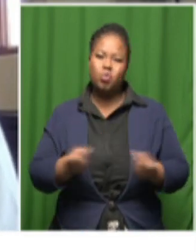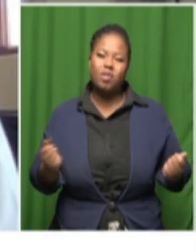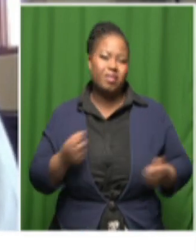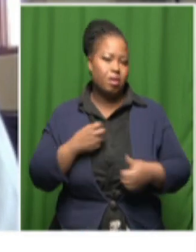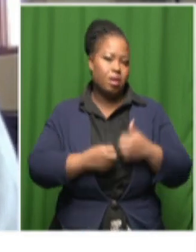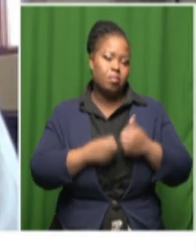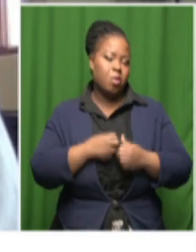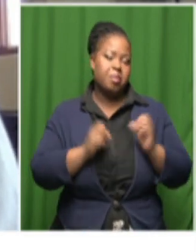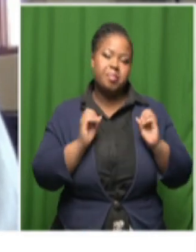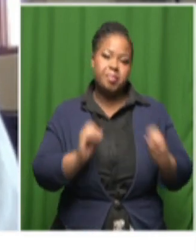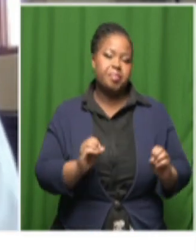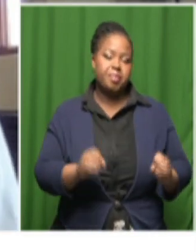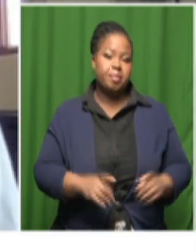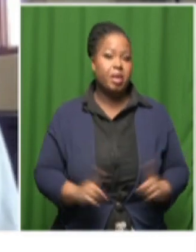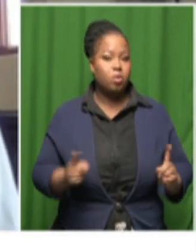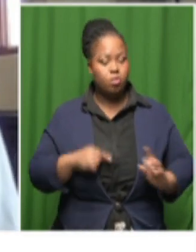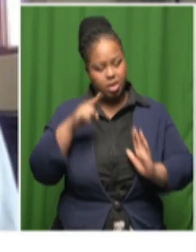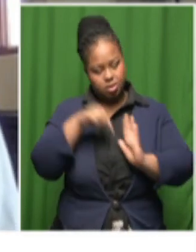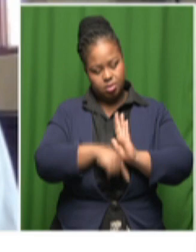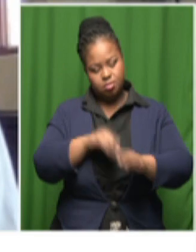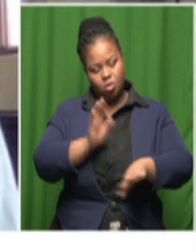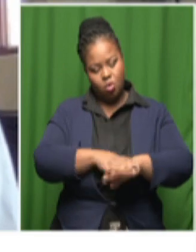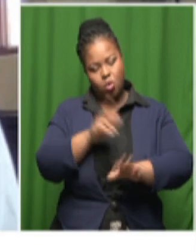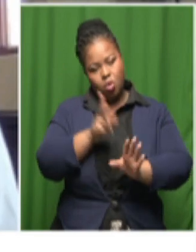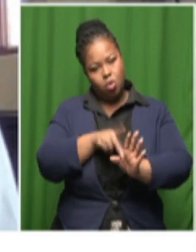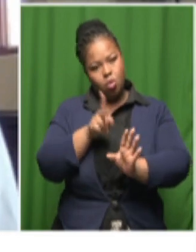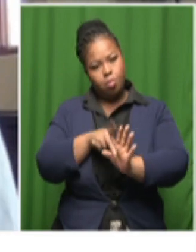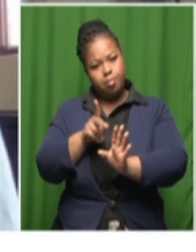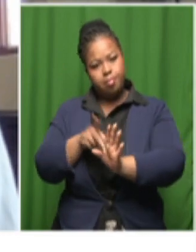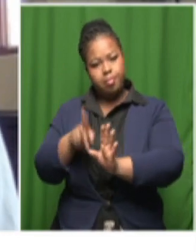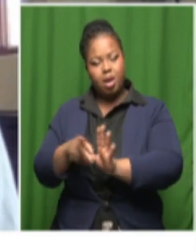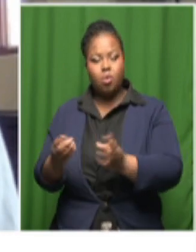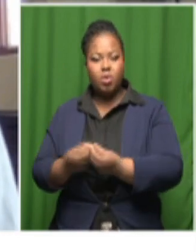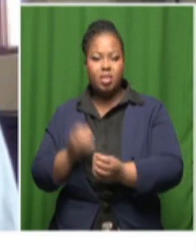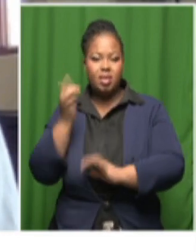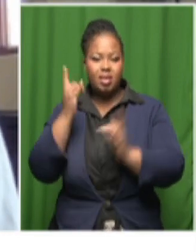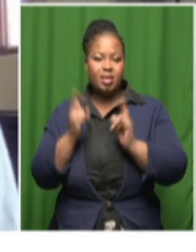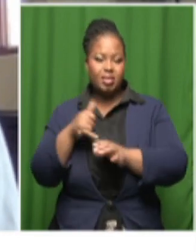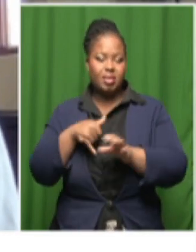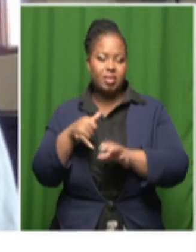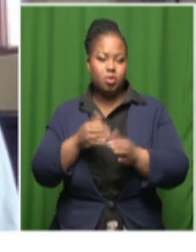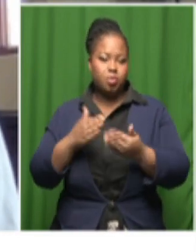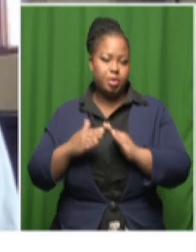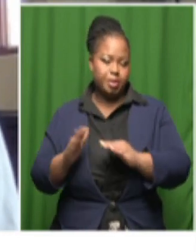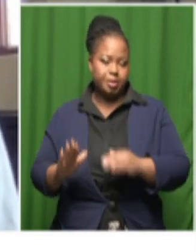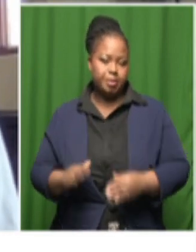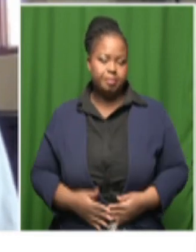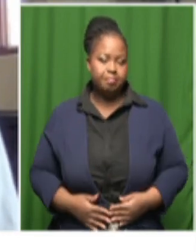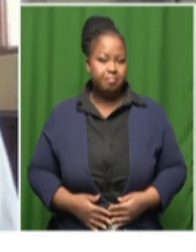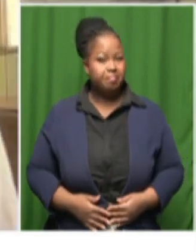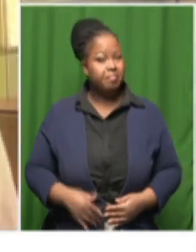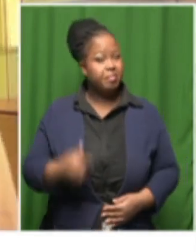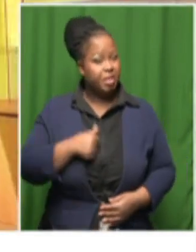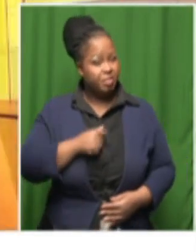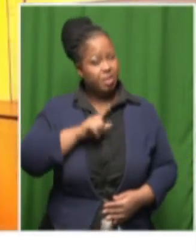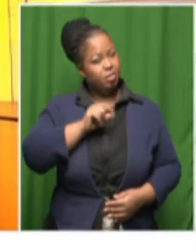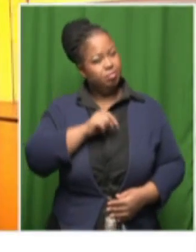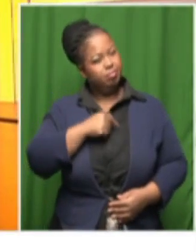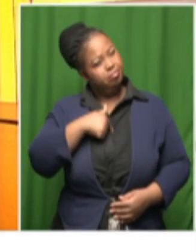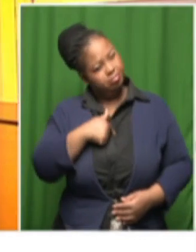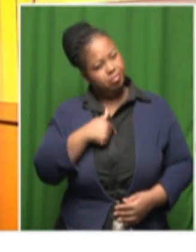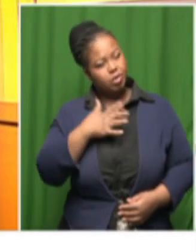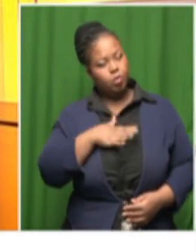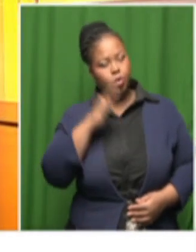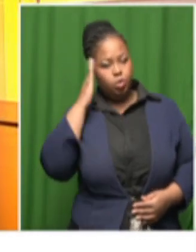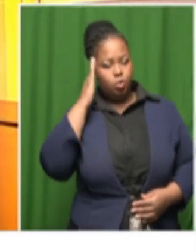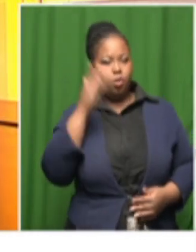really deeper and more participatory engagement with inner city residents. I'm curious, now the people or, the